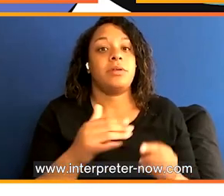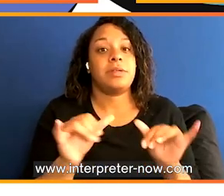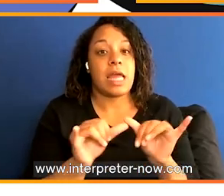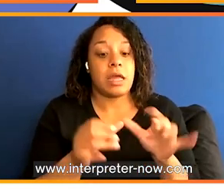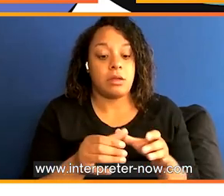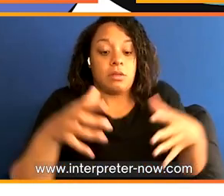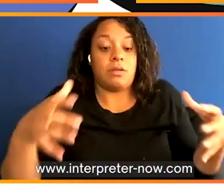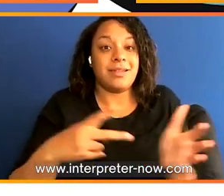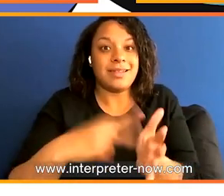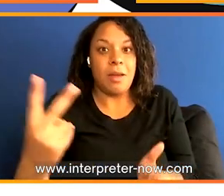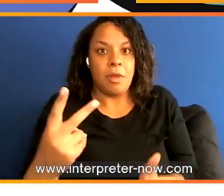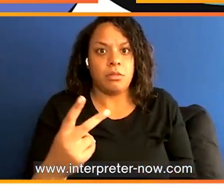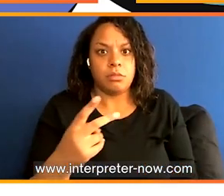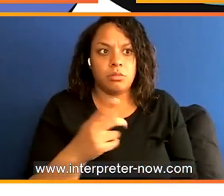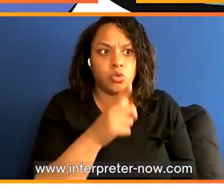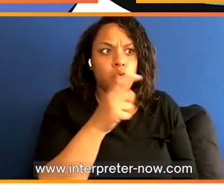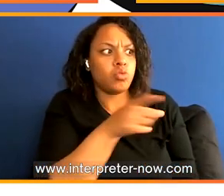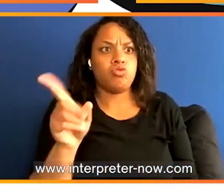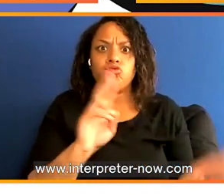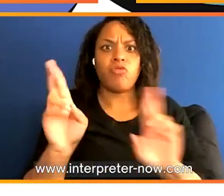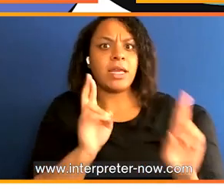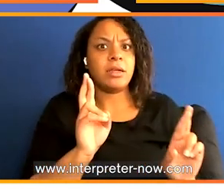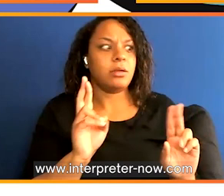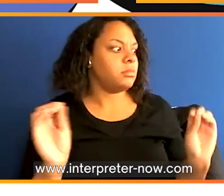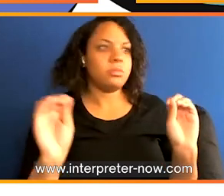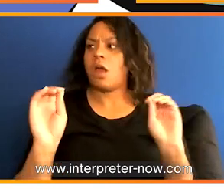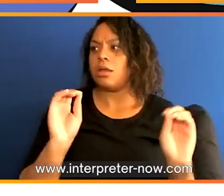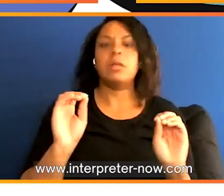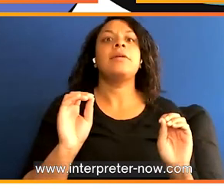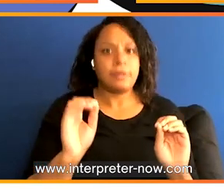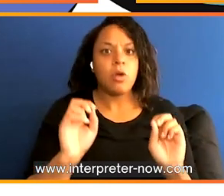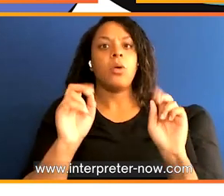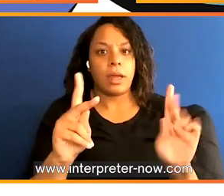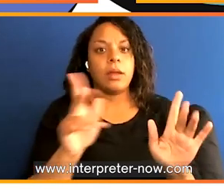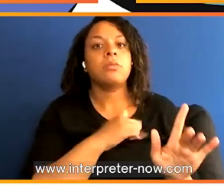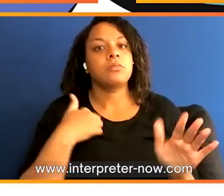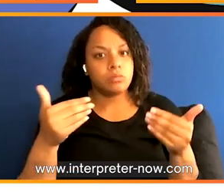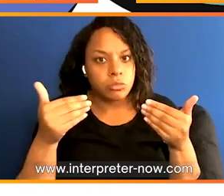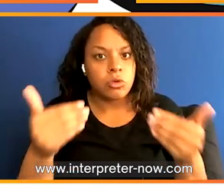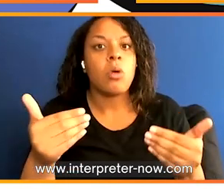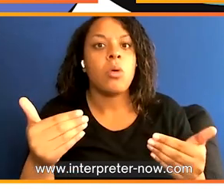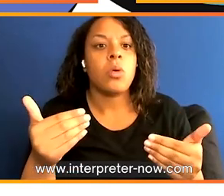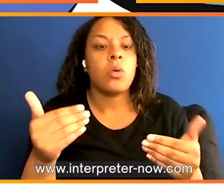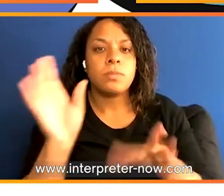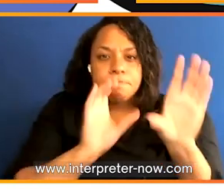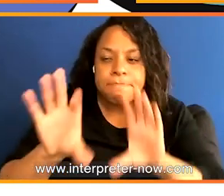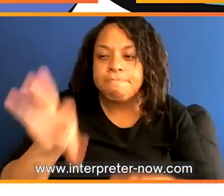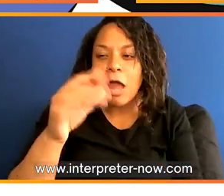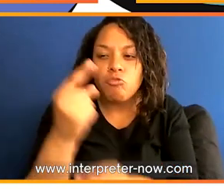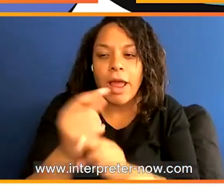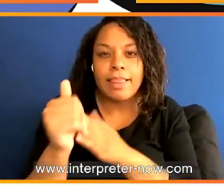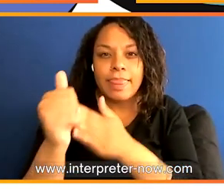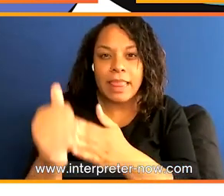to then double their size, is anyone ready today? And they realized not. So it's like, they're like, go out